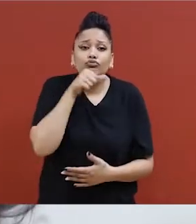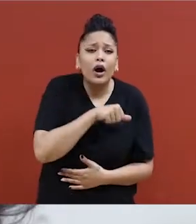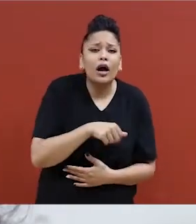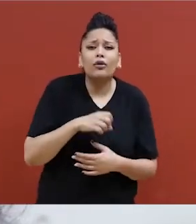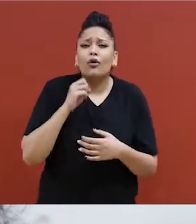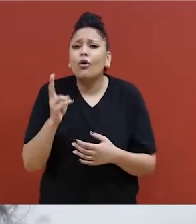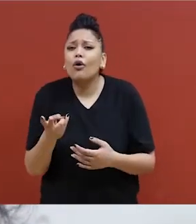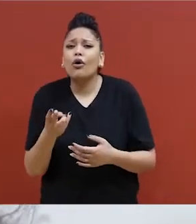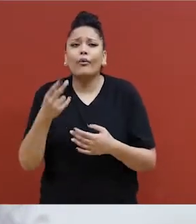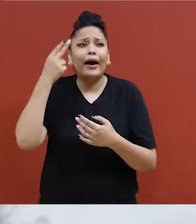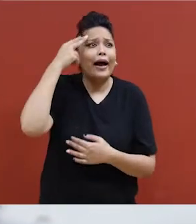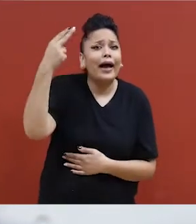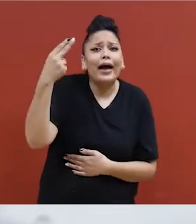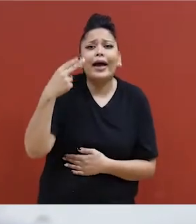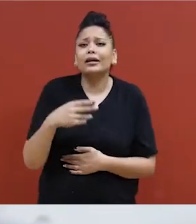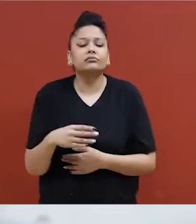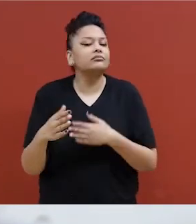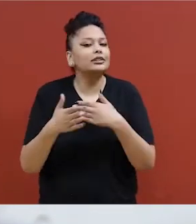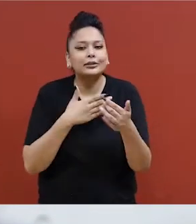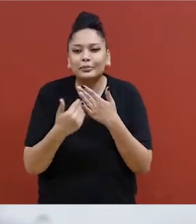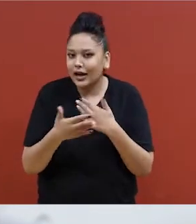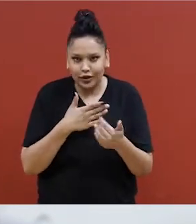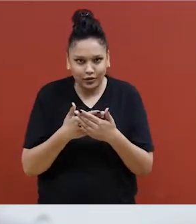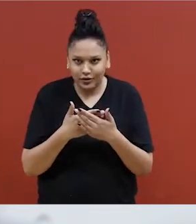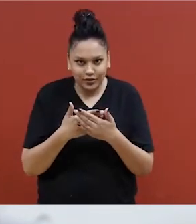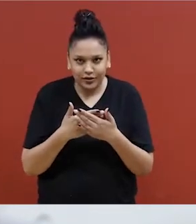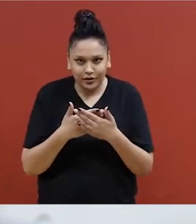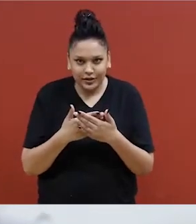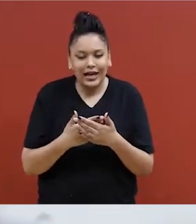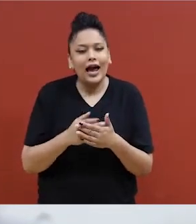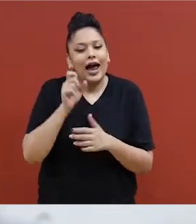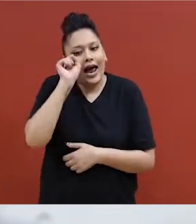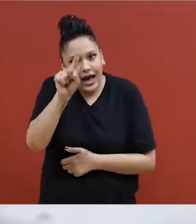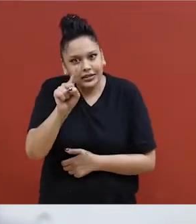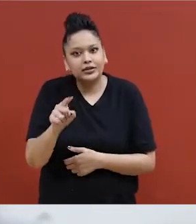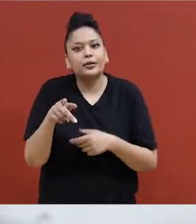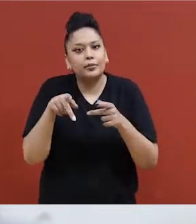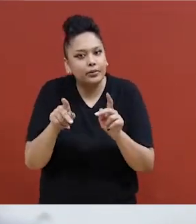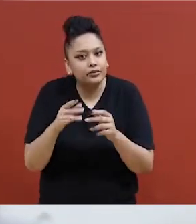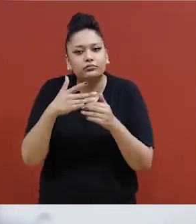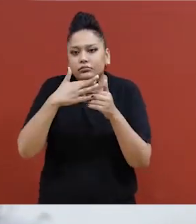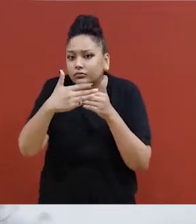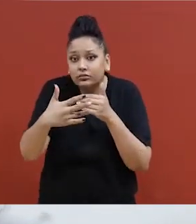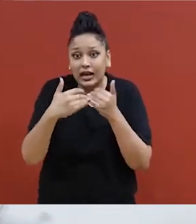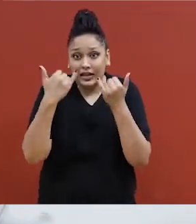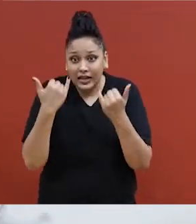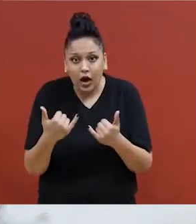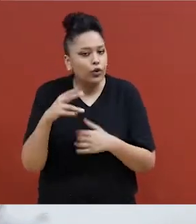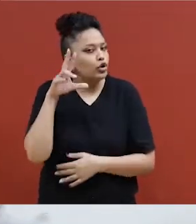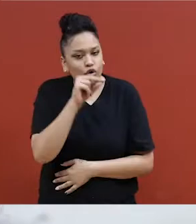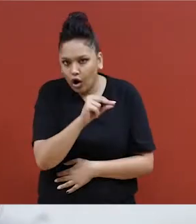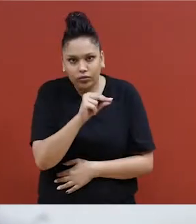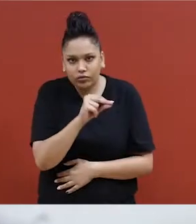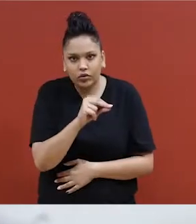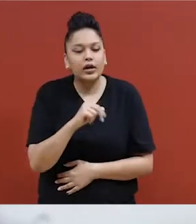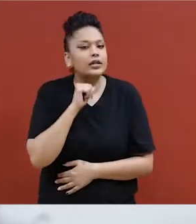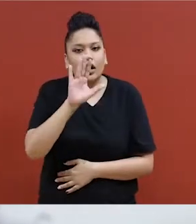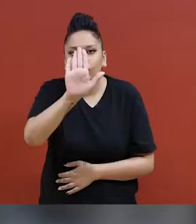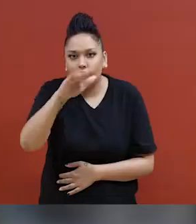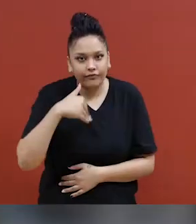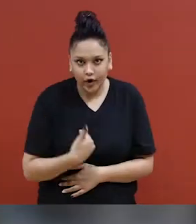were drunk or stoned. It doesn't matter if you'd had consensual sex with that person 1,000,000 times. Doesn't